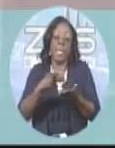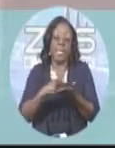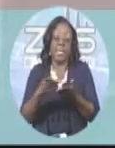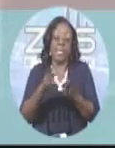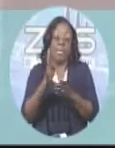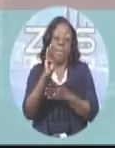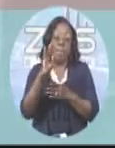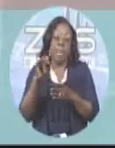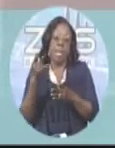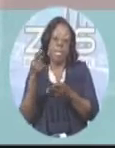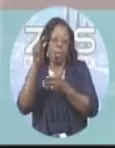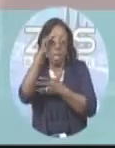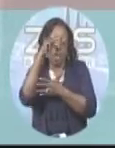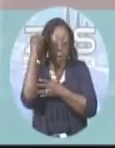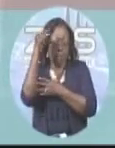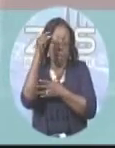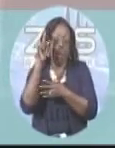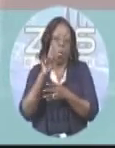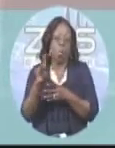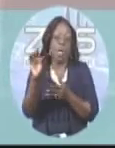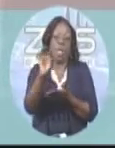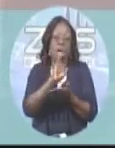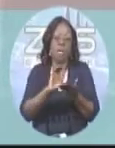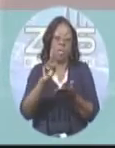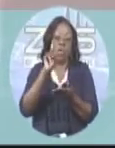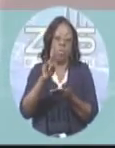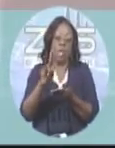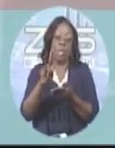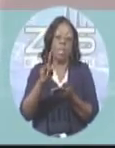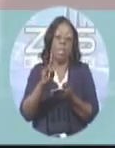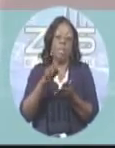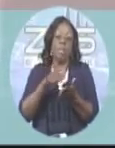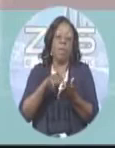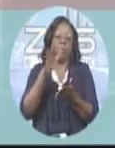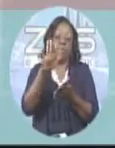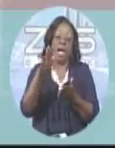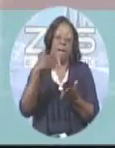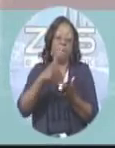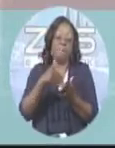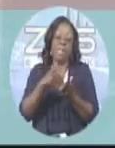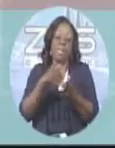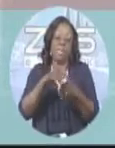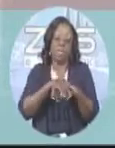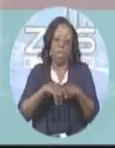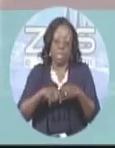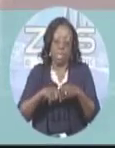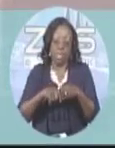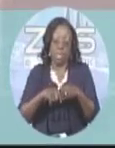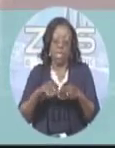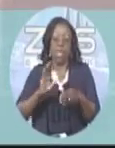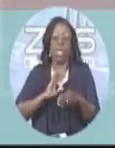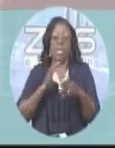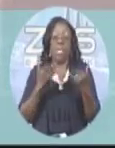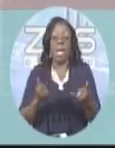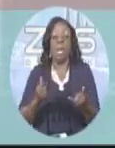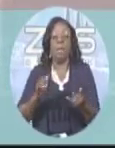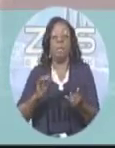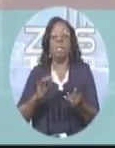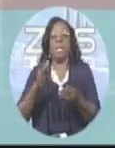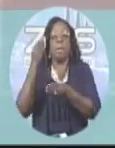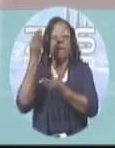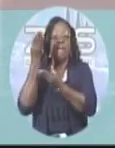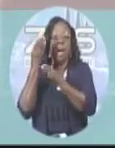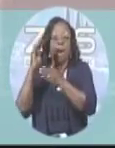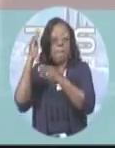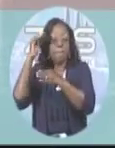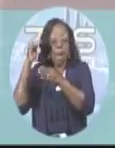of $101.5 million. So as well as now being reopened, we have these jobs that are very,